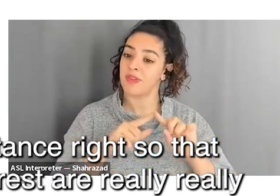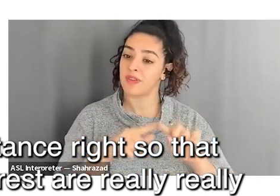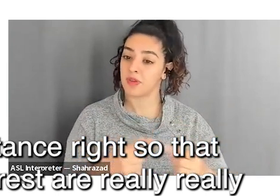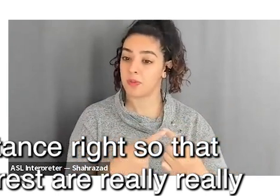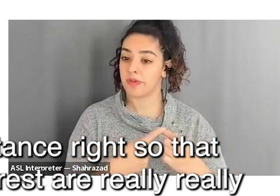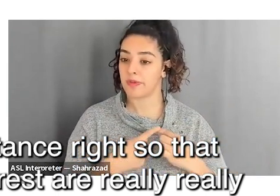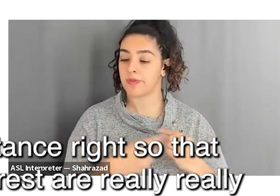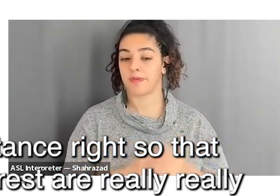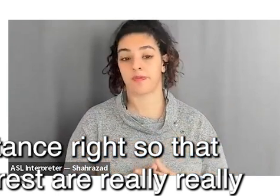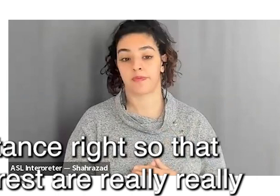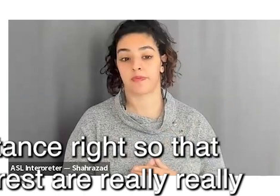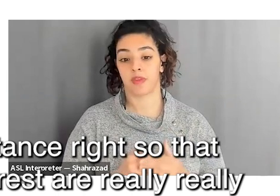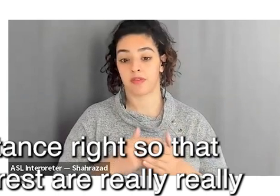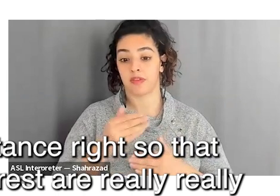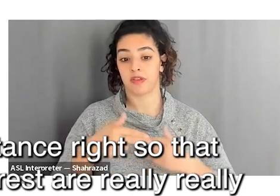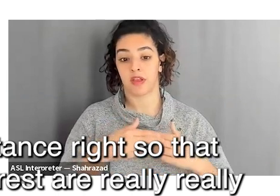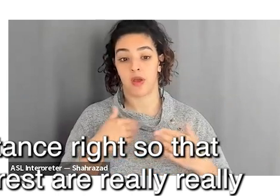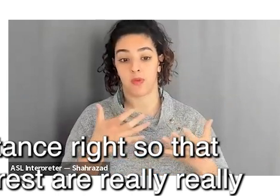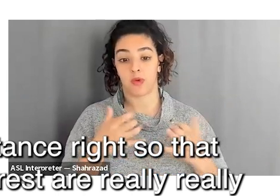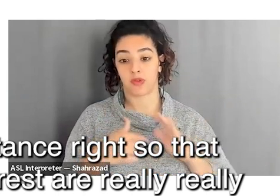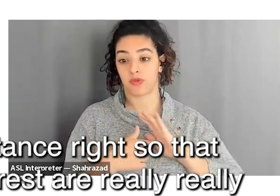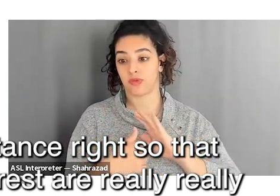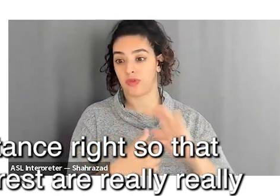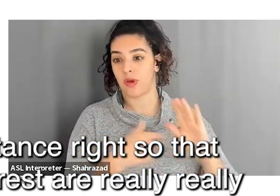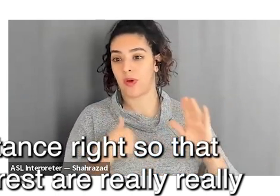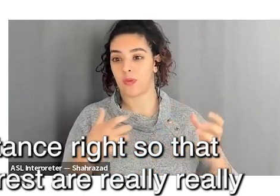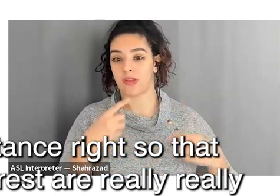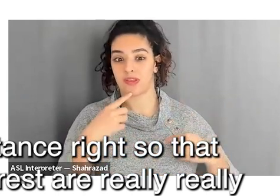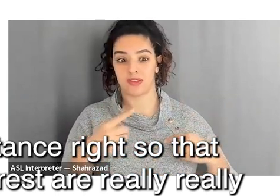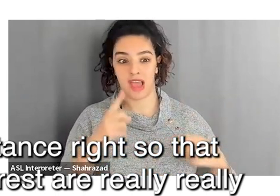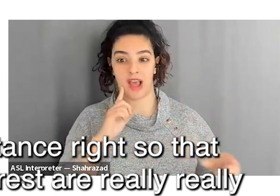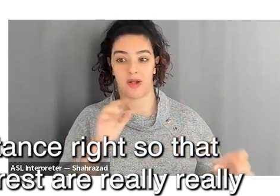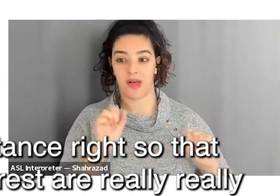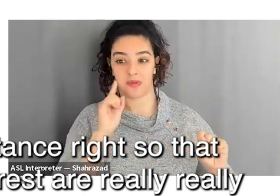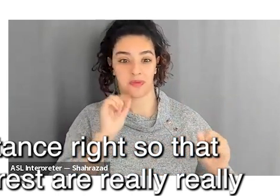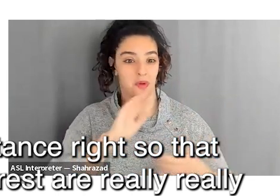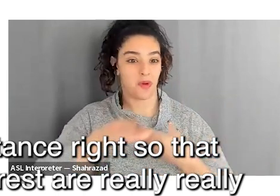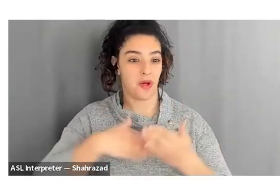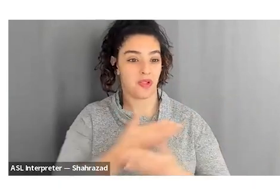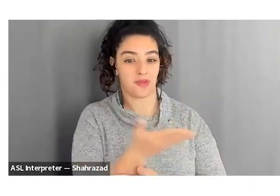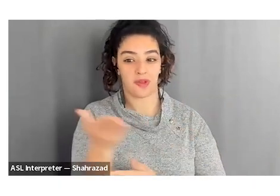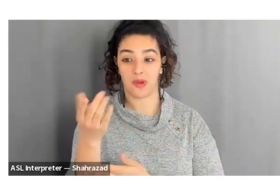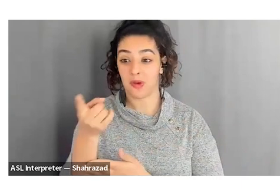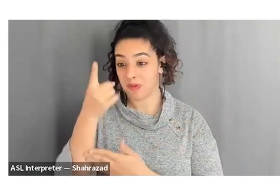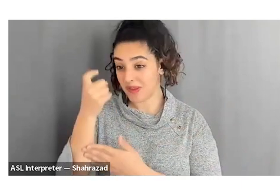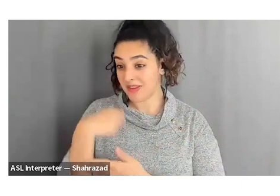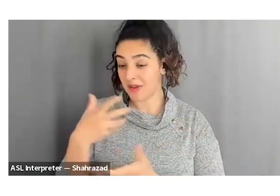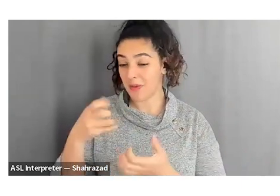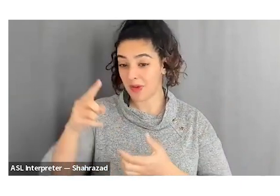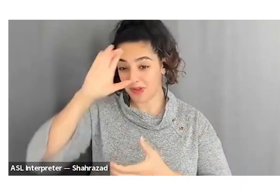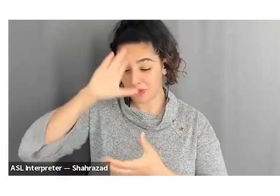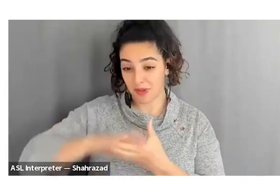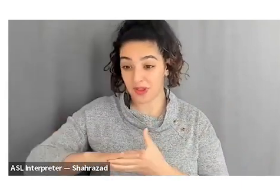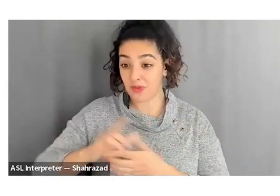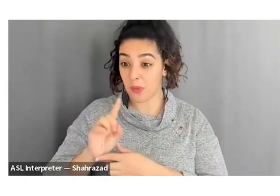to share with all of you, and I wanted to say it out loud to all of you because I want you to believe it with all of your heart. And so,